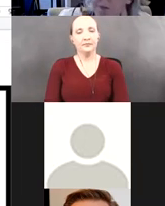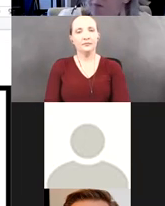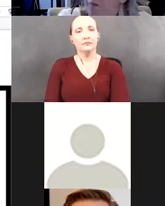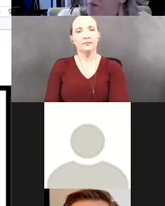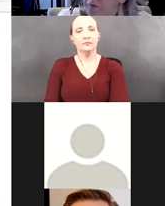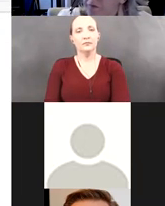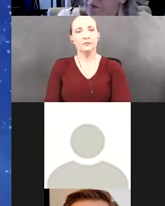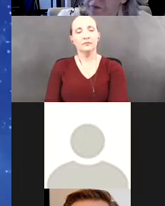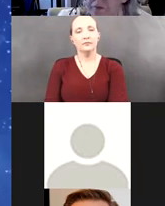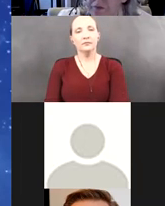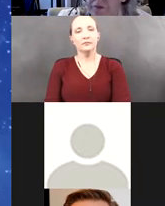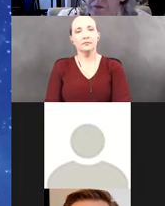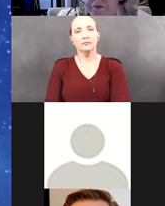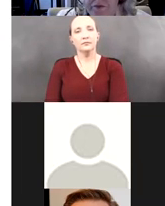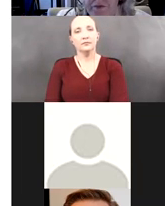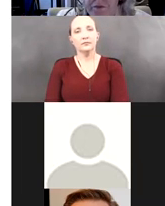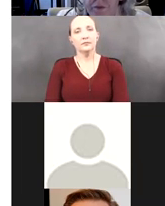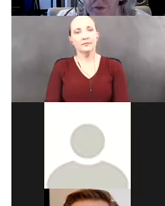Clever.